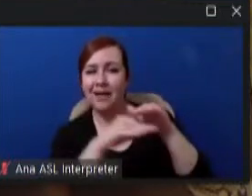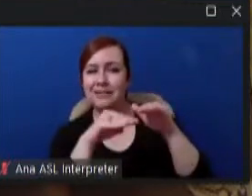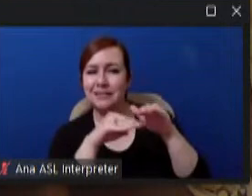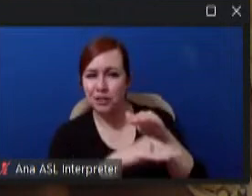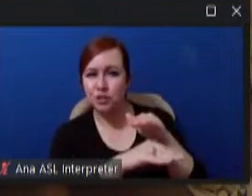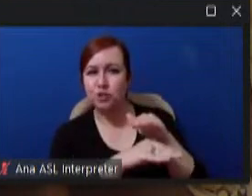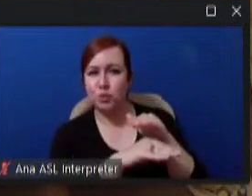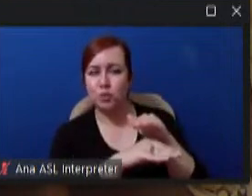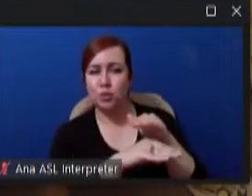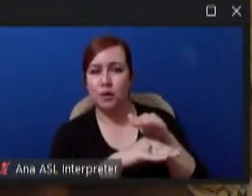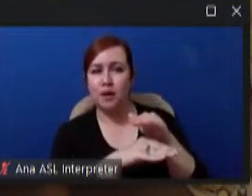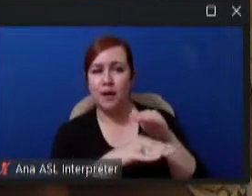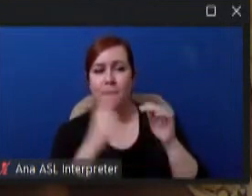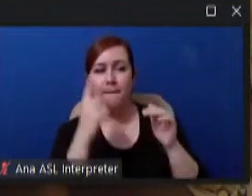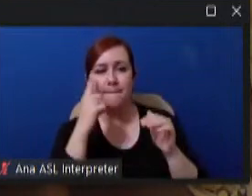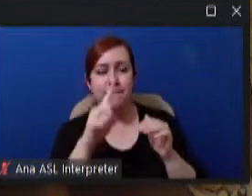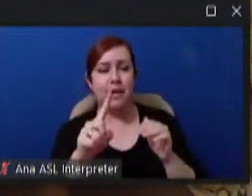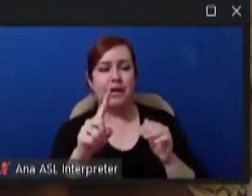that